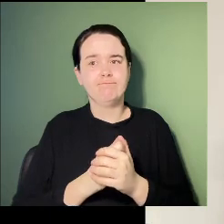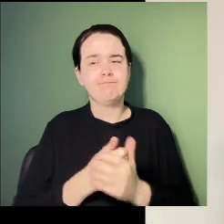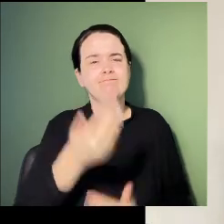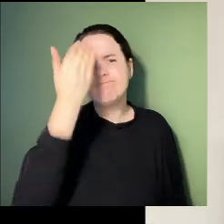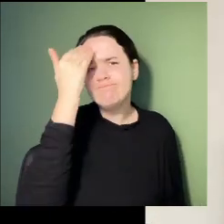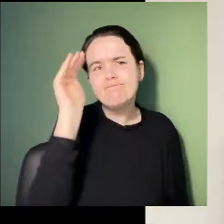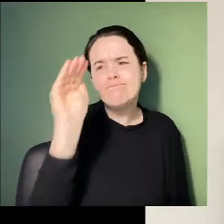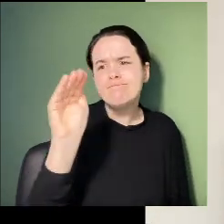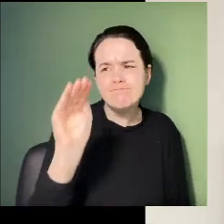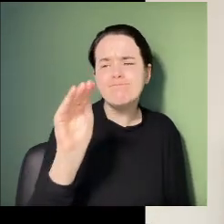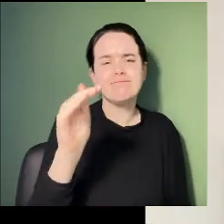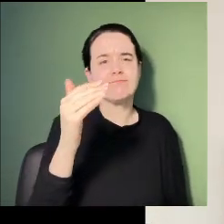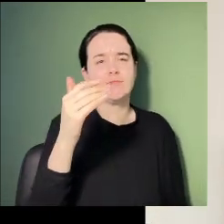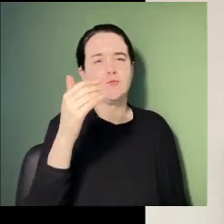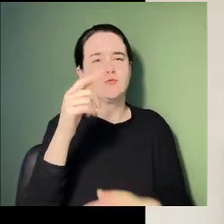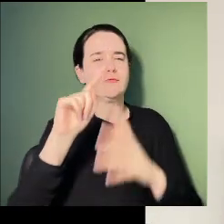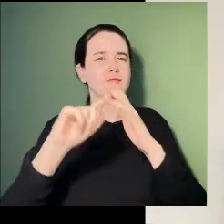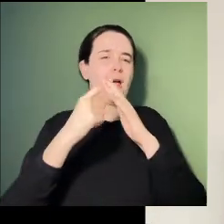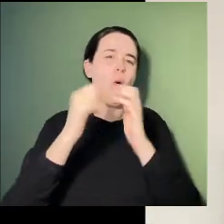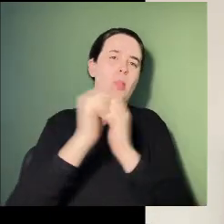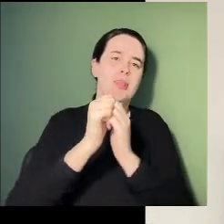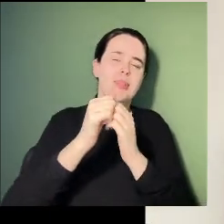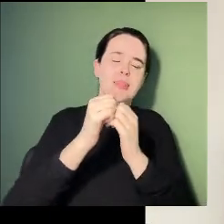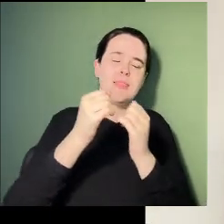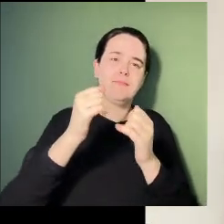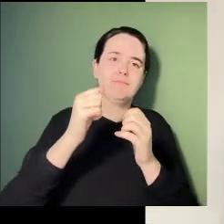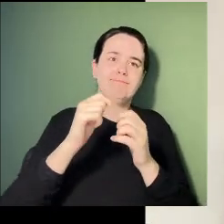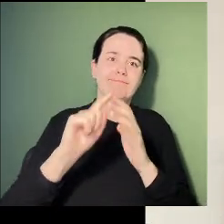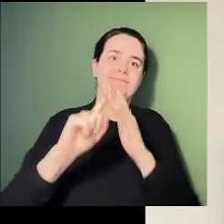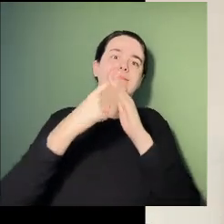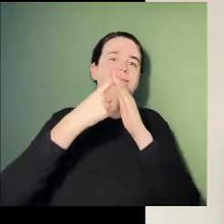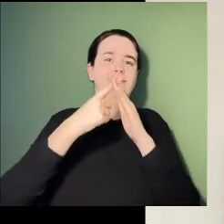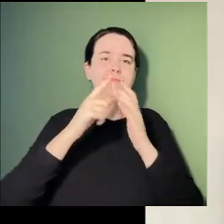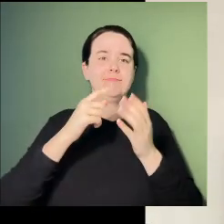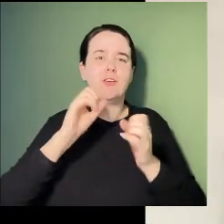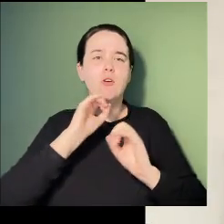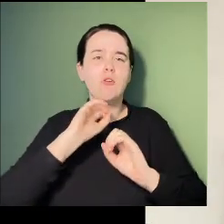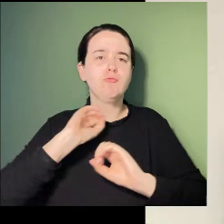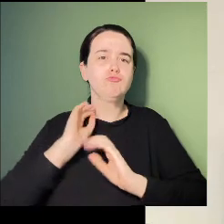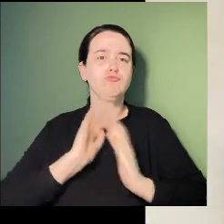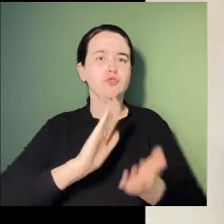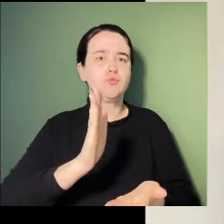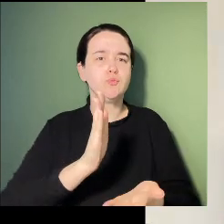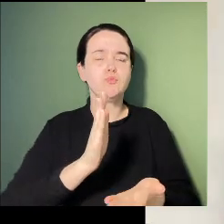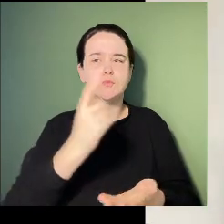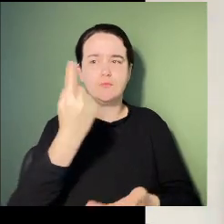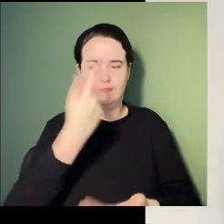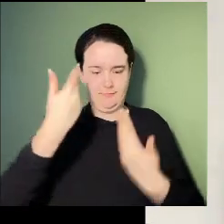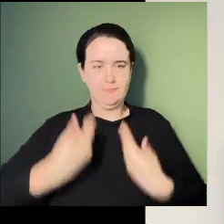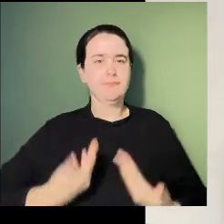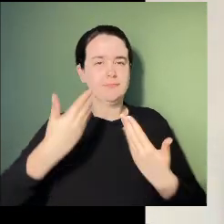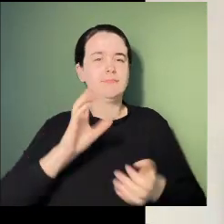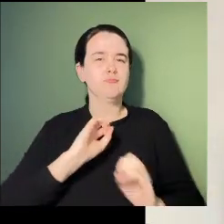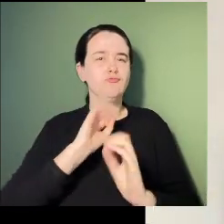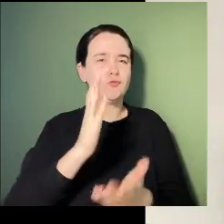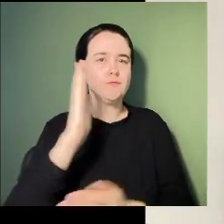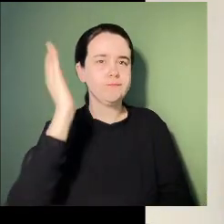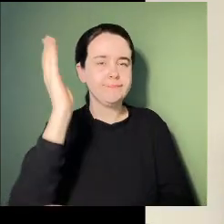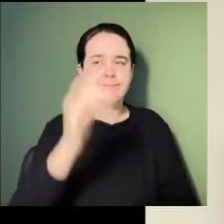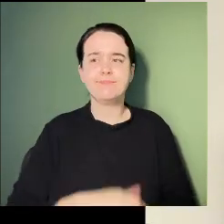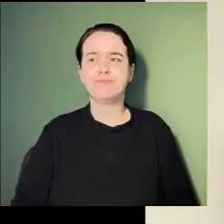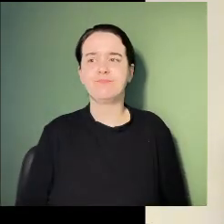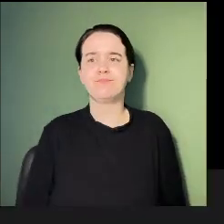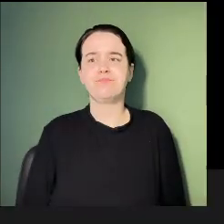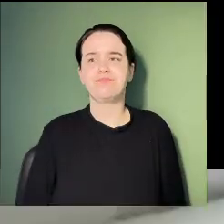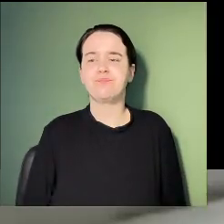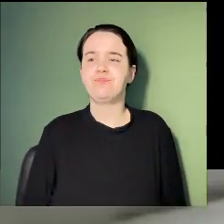please do begin with a self-introduction. Yvonne, should we begin? Should we hand over to